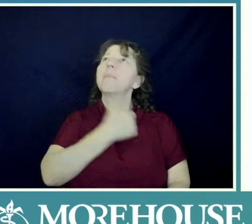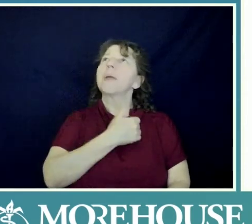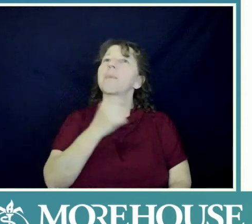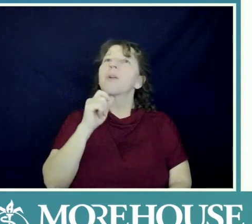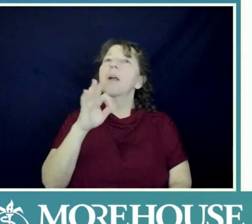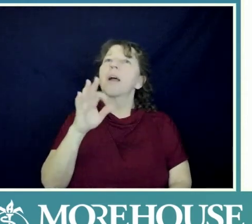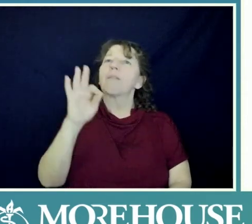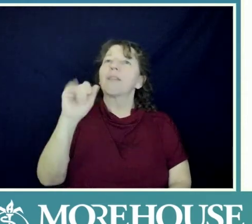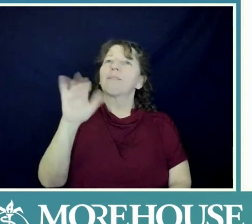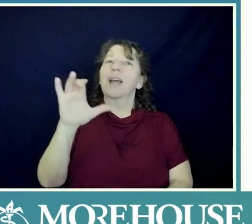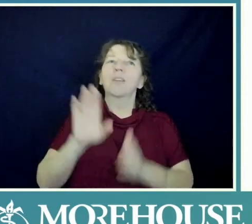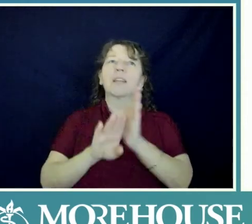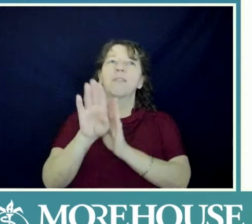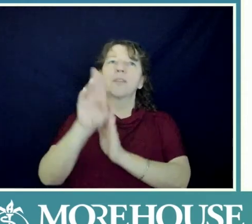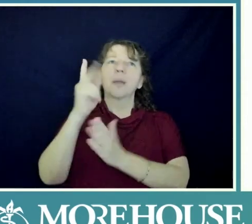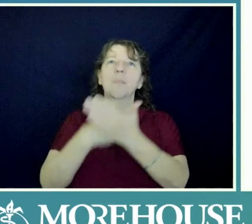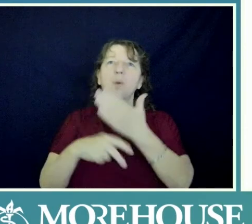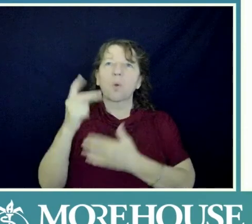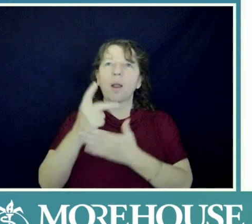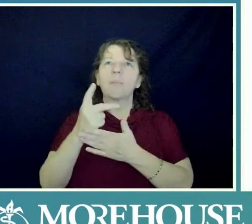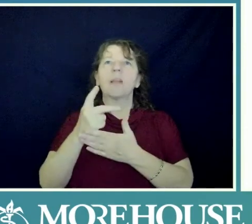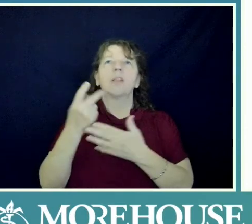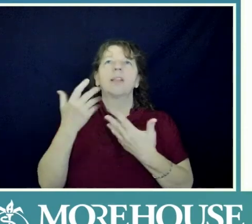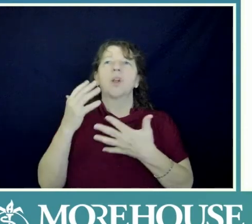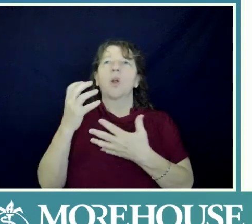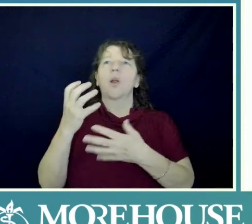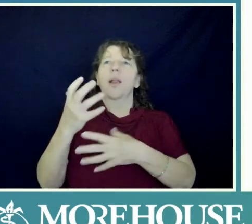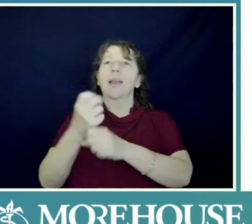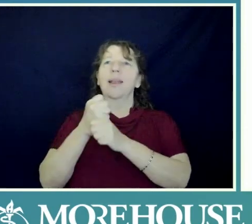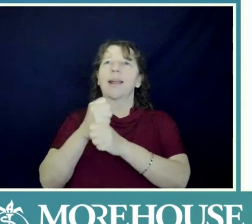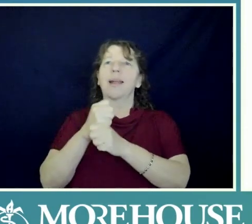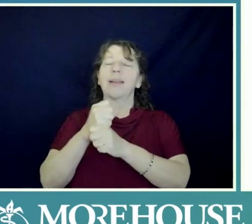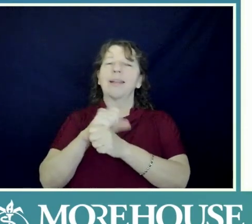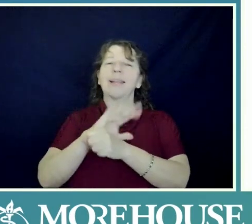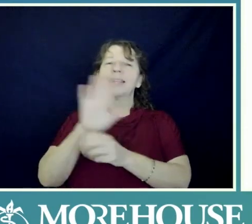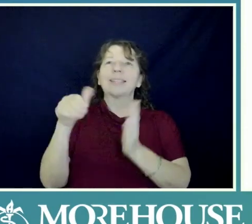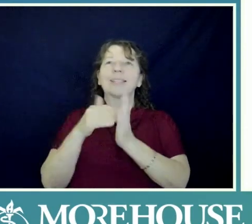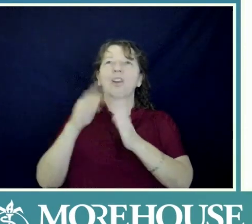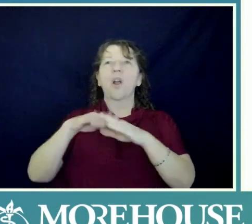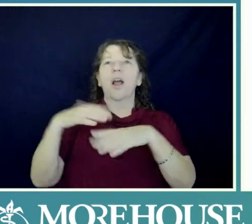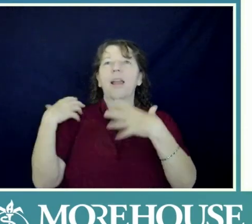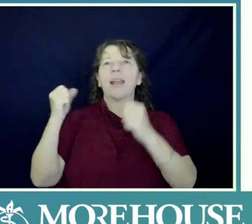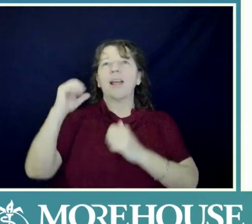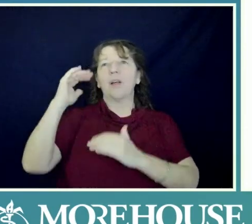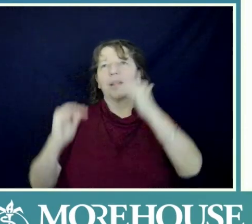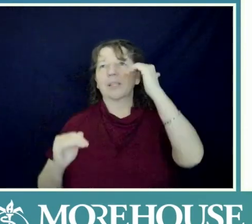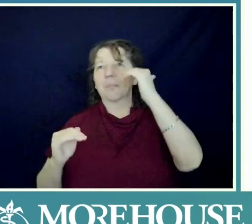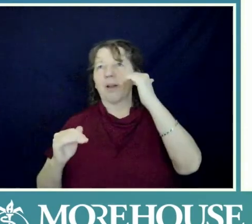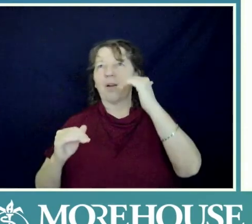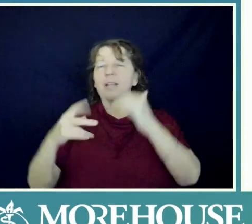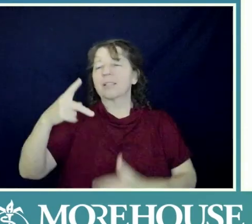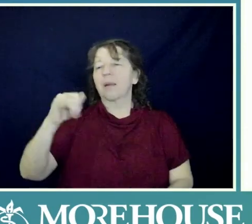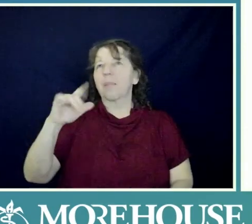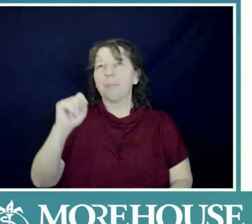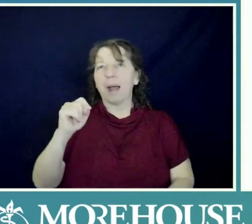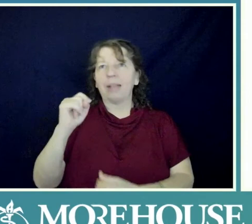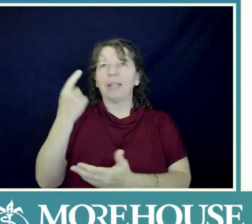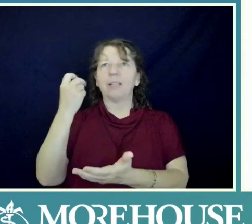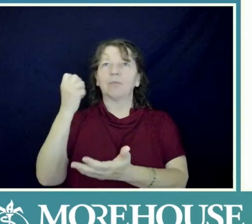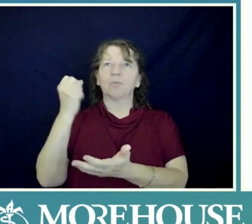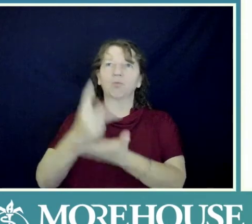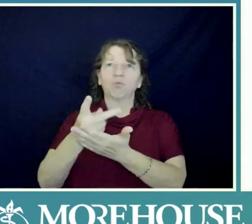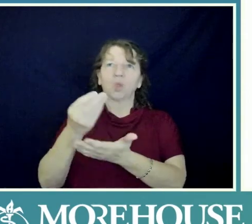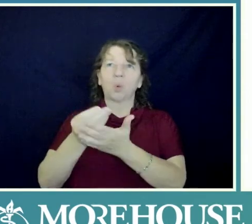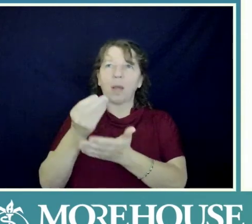Faculty Development Program that has gotten a Center on Health Disparities pilot grant. We have some